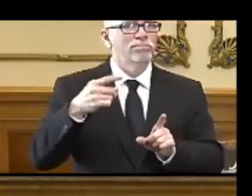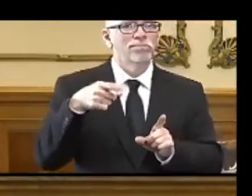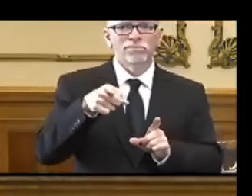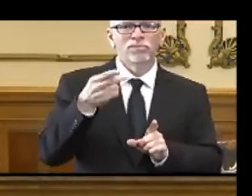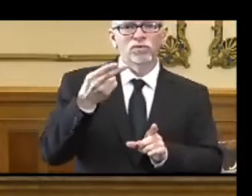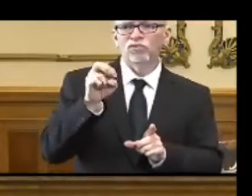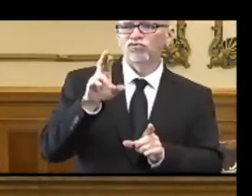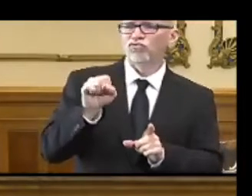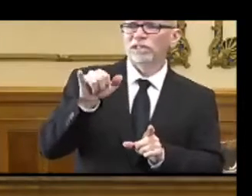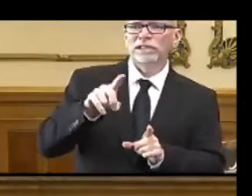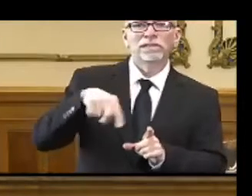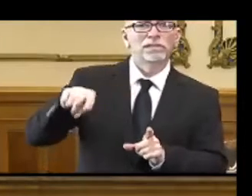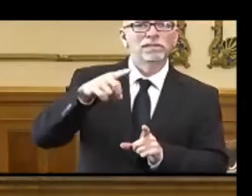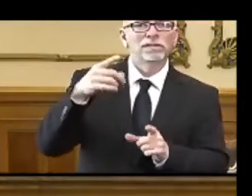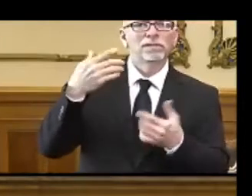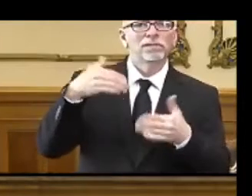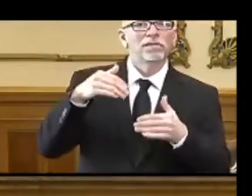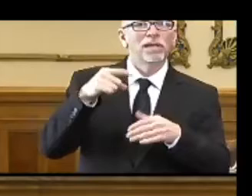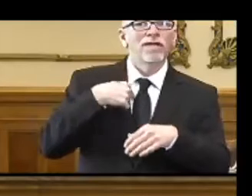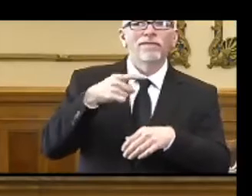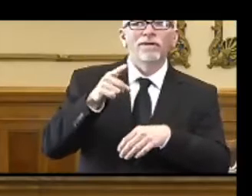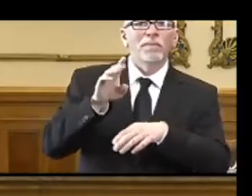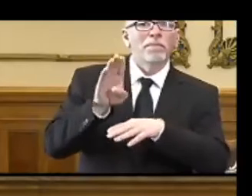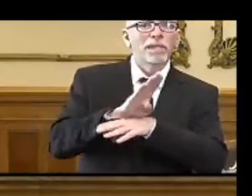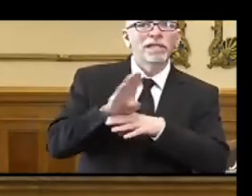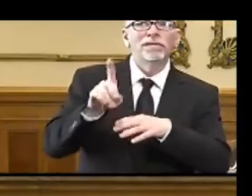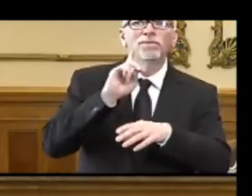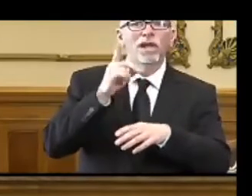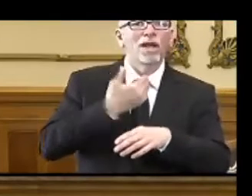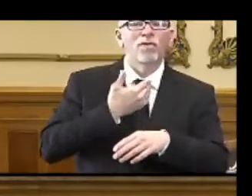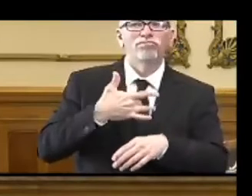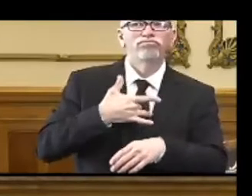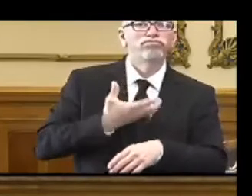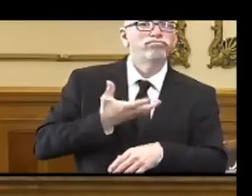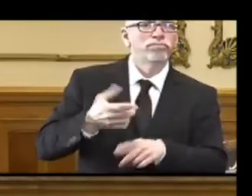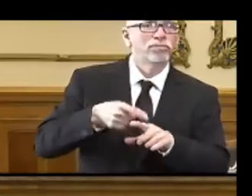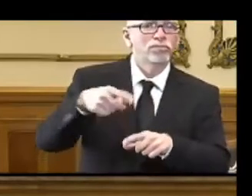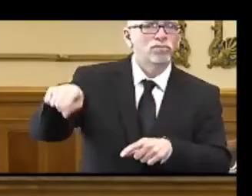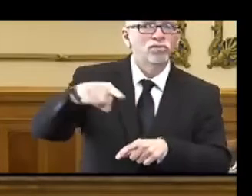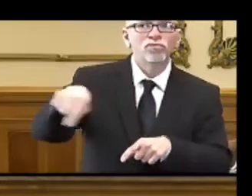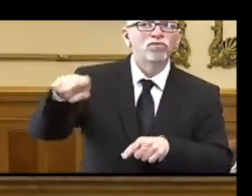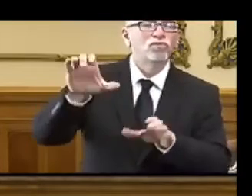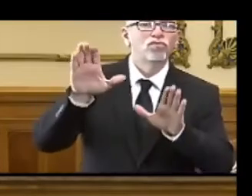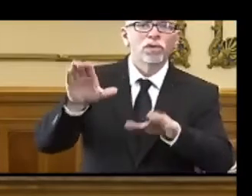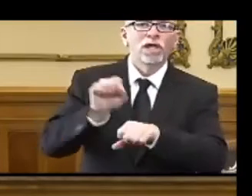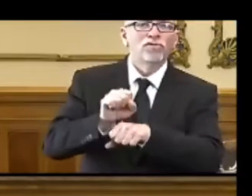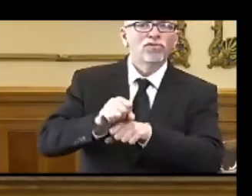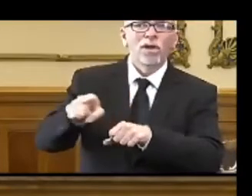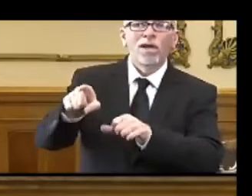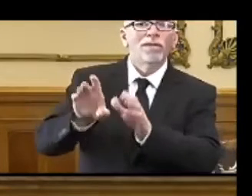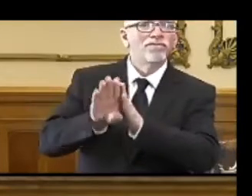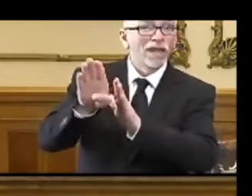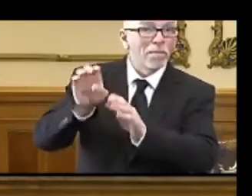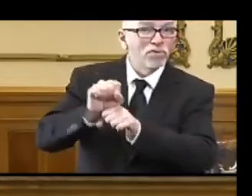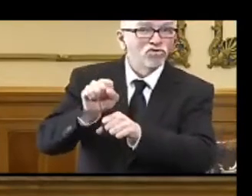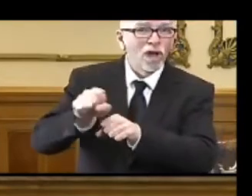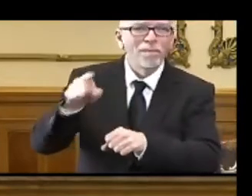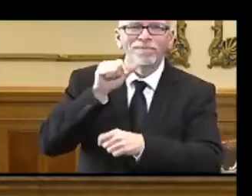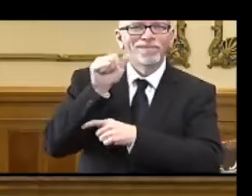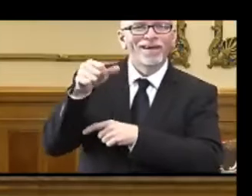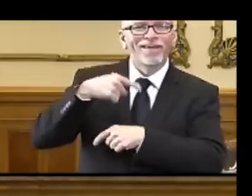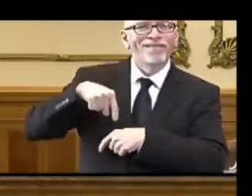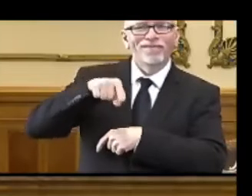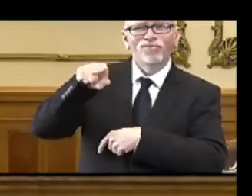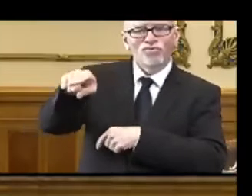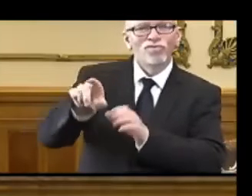have created all these businesses, our heart goes out to you. You're the ones that create jobs, not the IDC. You create jobs for